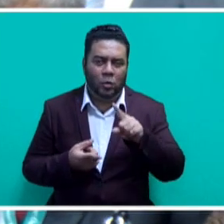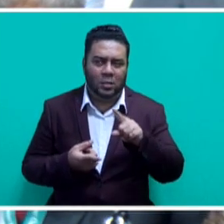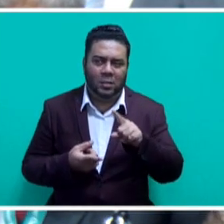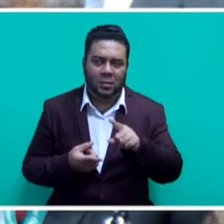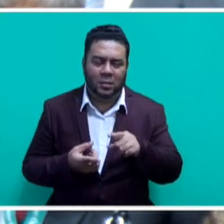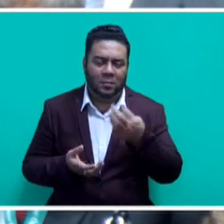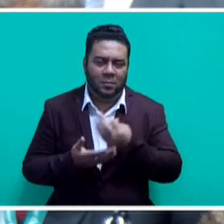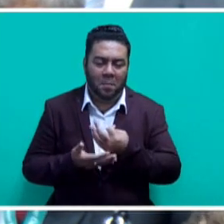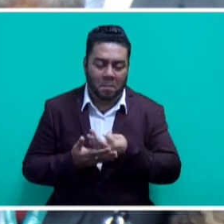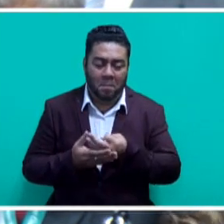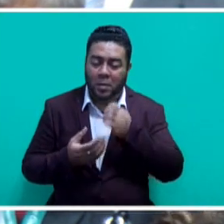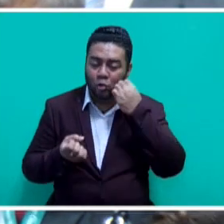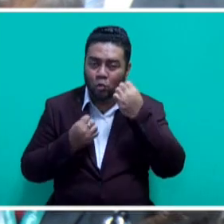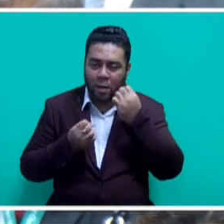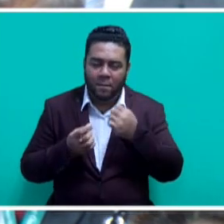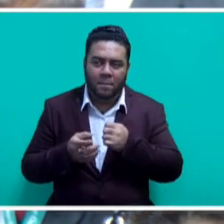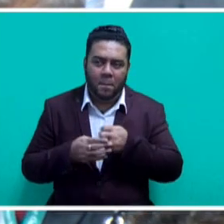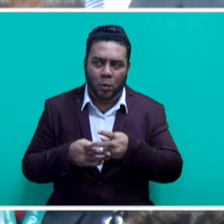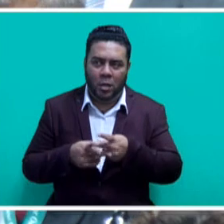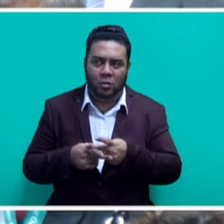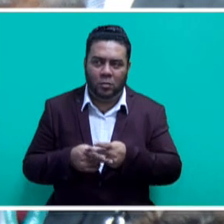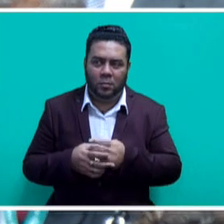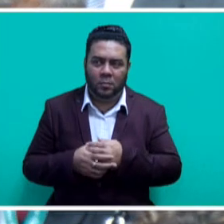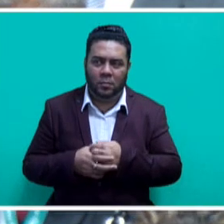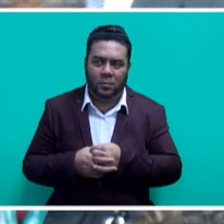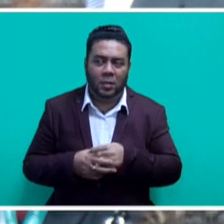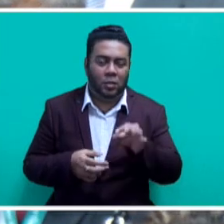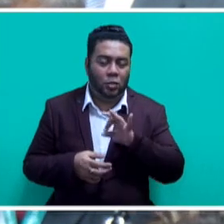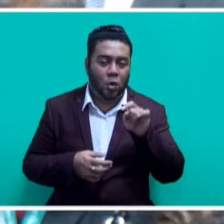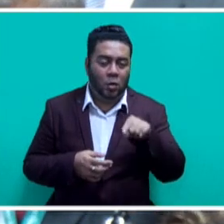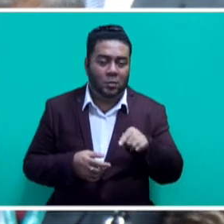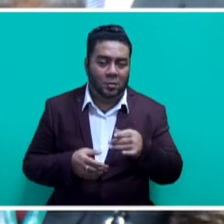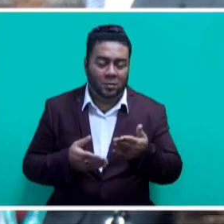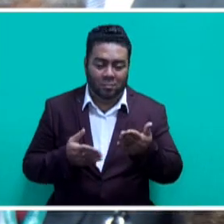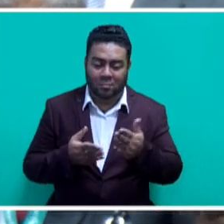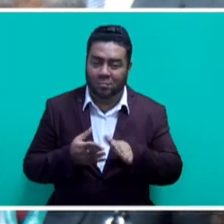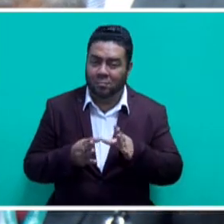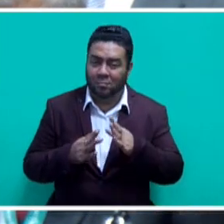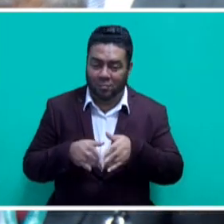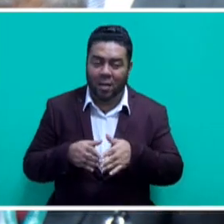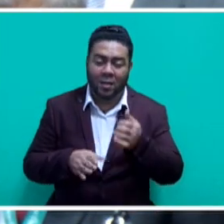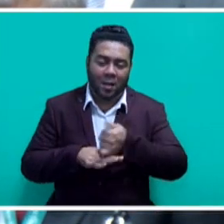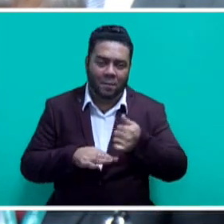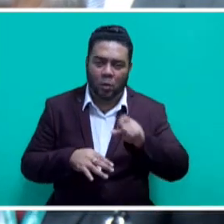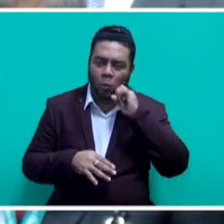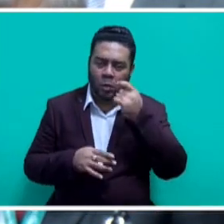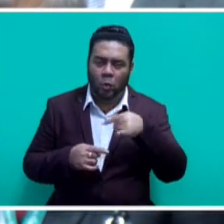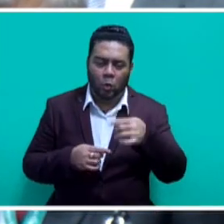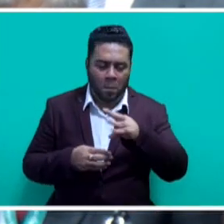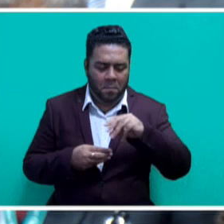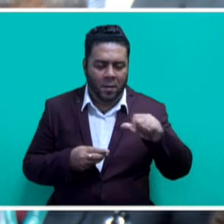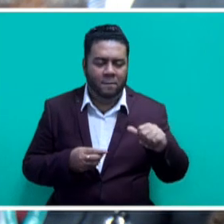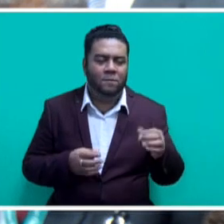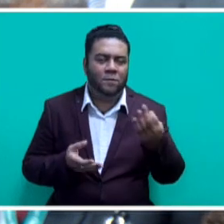cane production. To ensure that fertilizer application is not compromised, the government will continue to subsidize fertilizer price